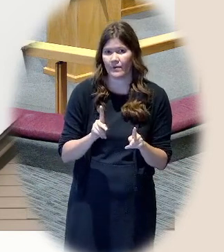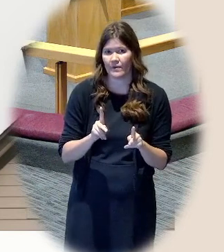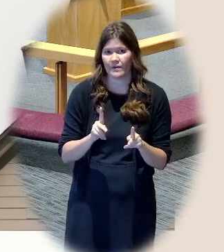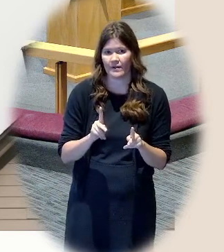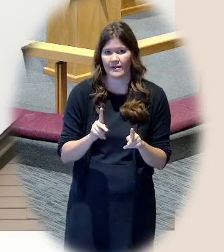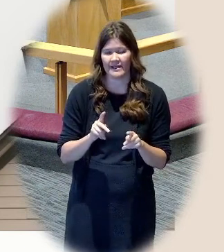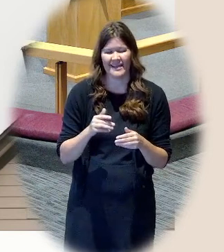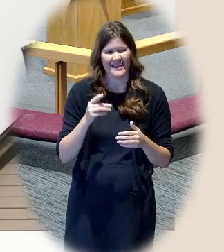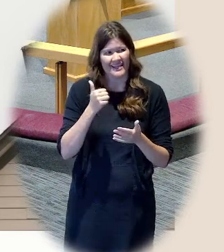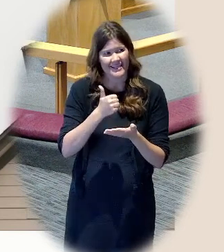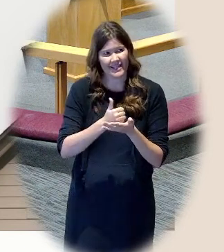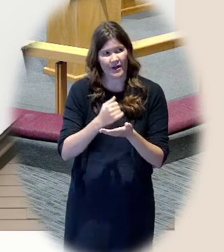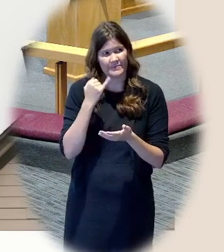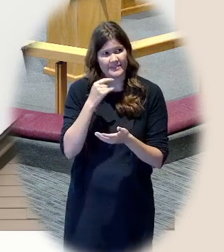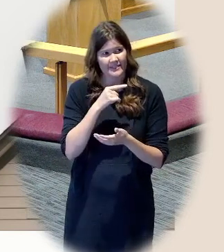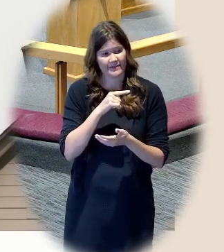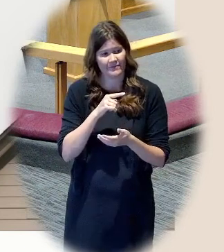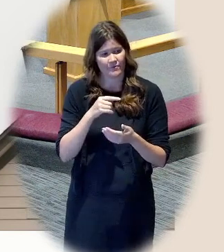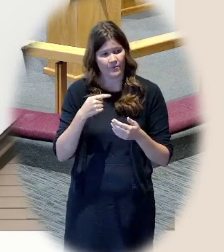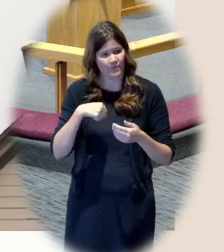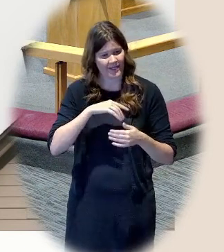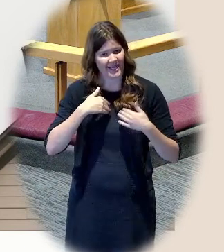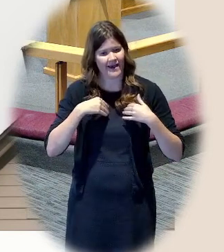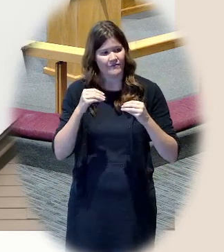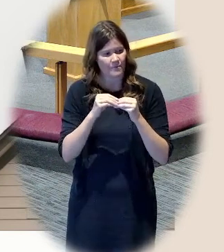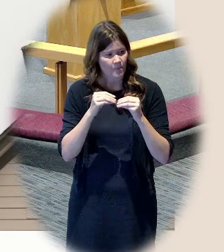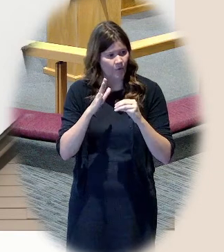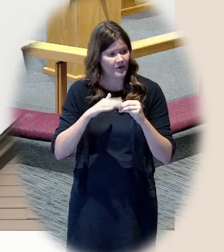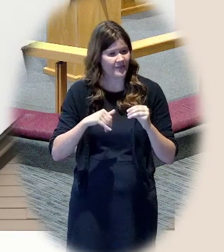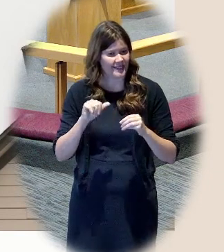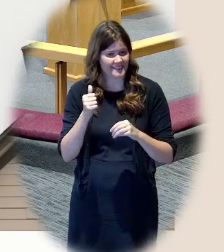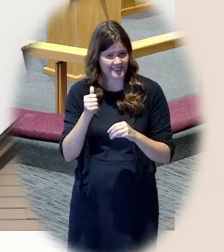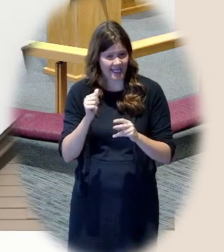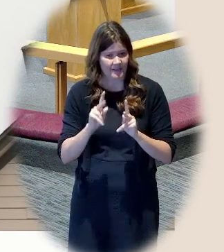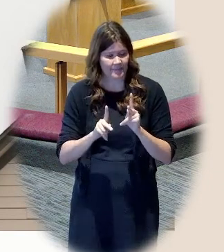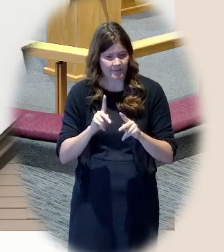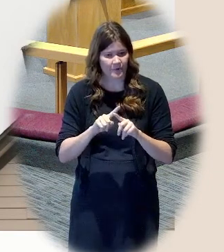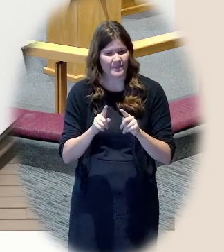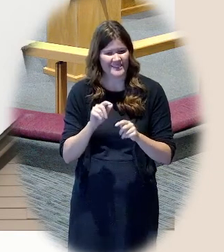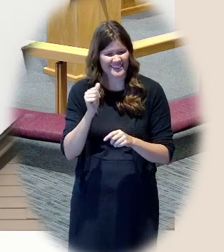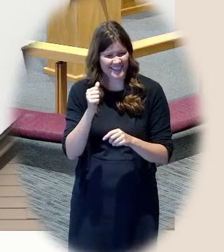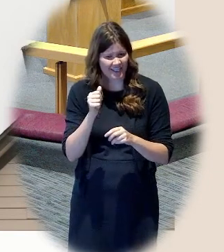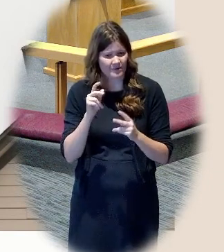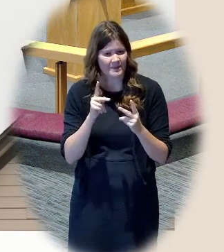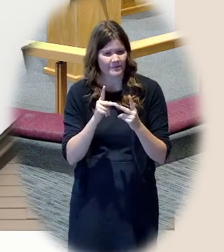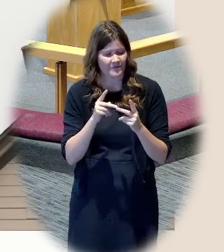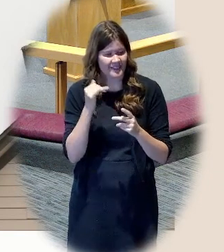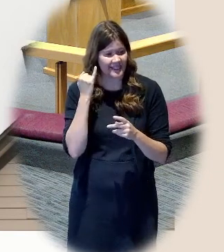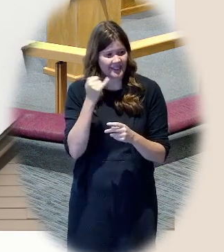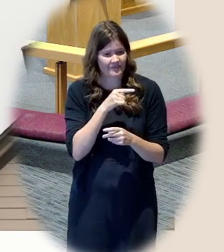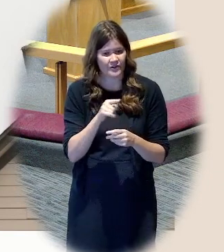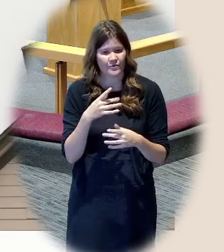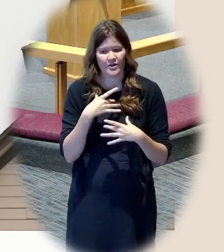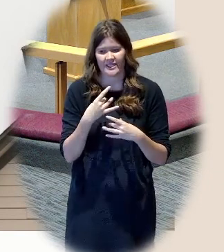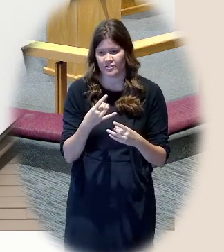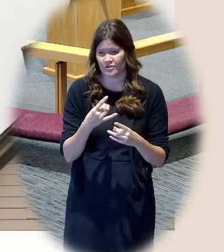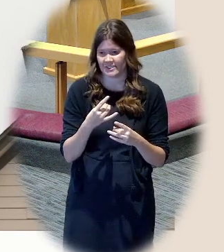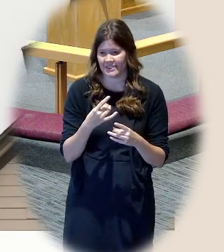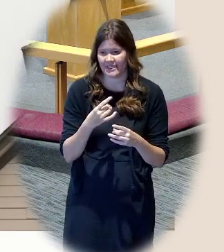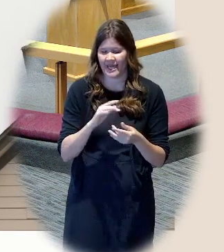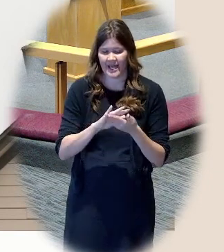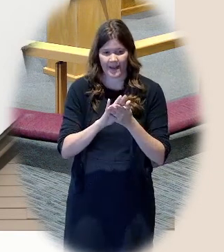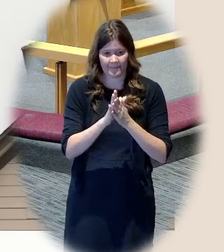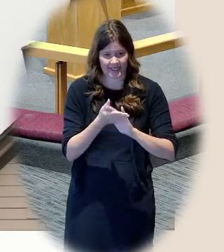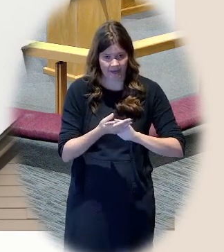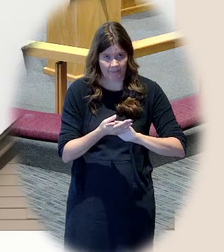It helps even if we have greater than 10. To hold the class. So if this is something that you're interested in being a Stephen